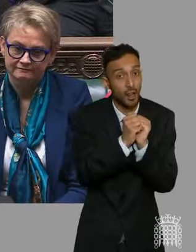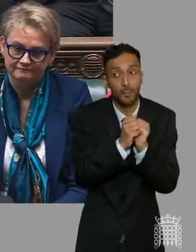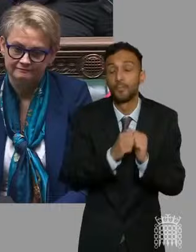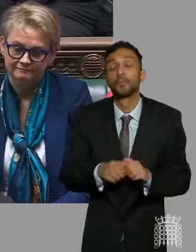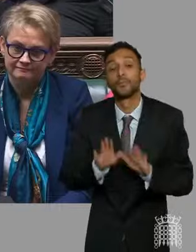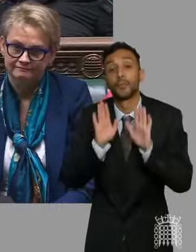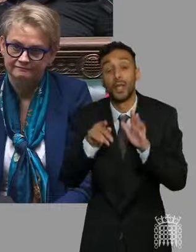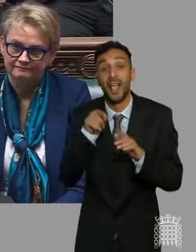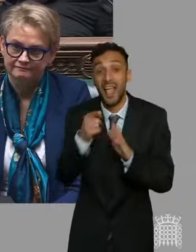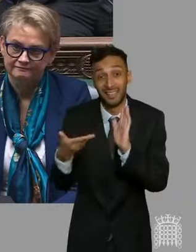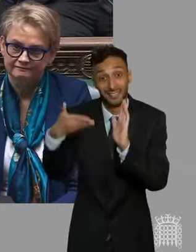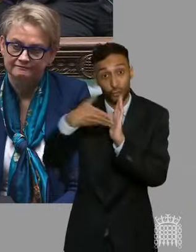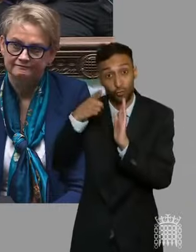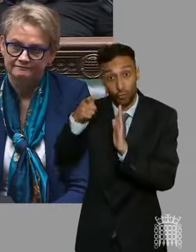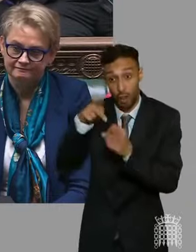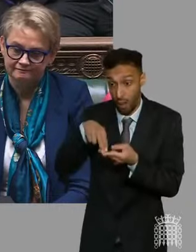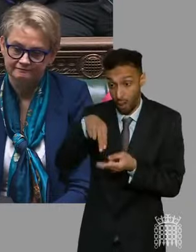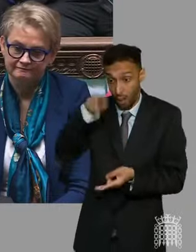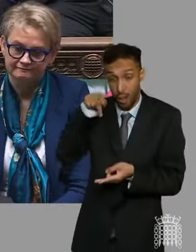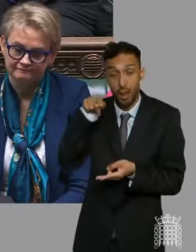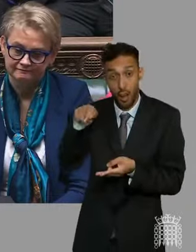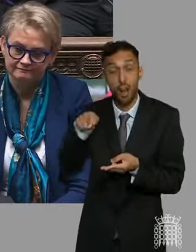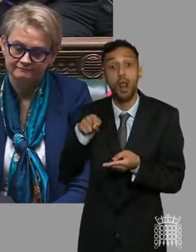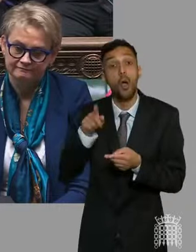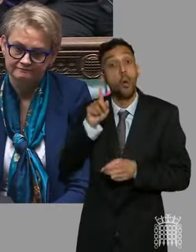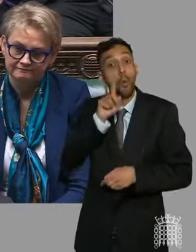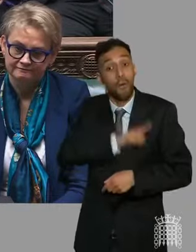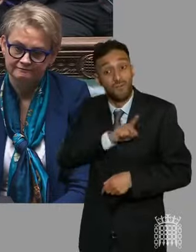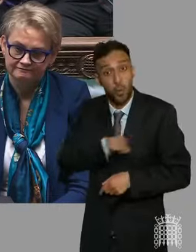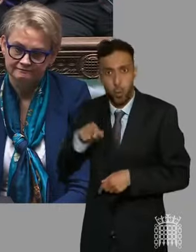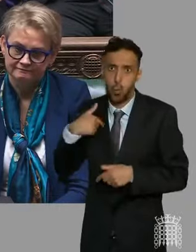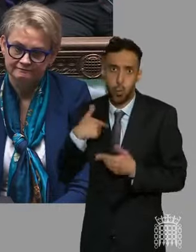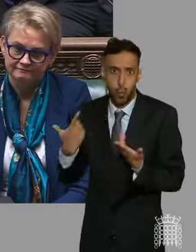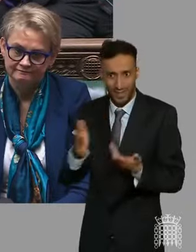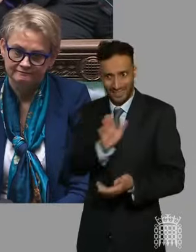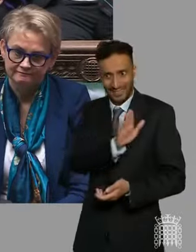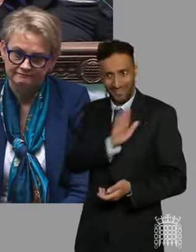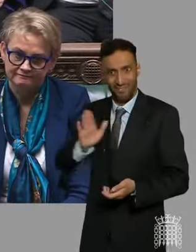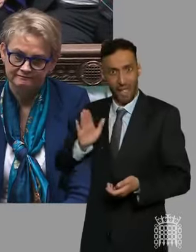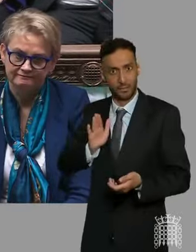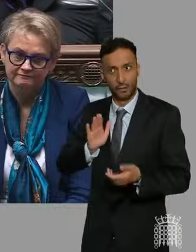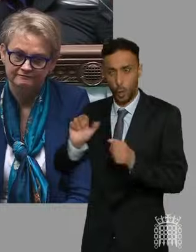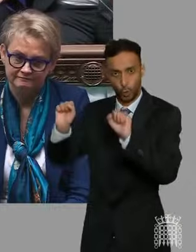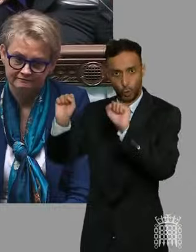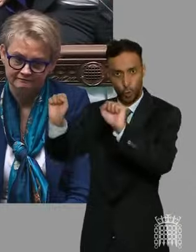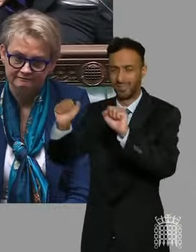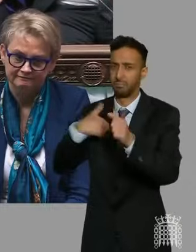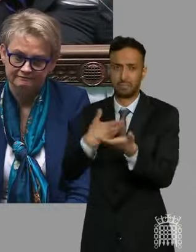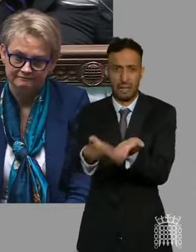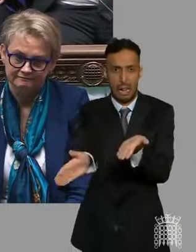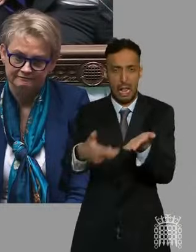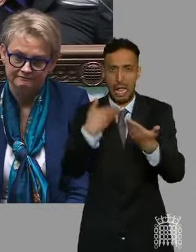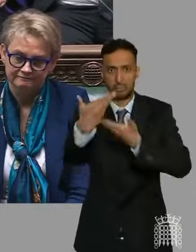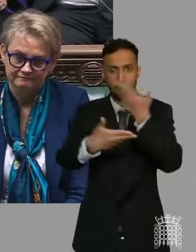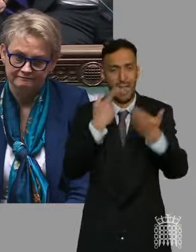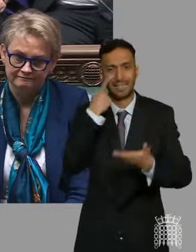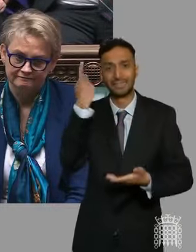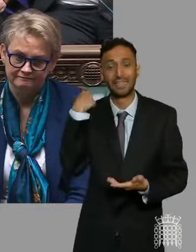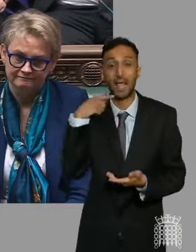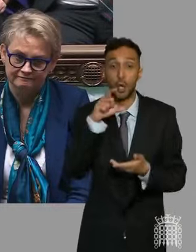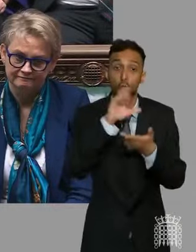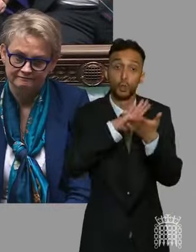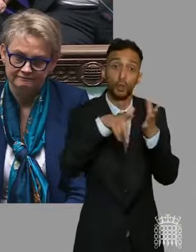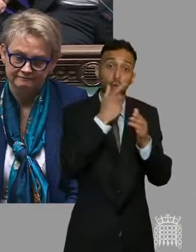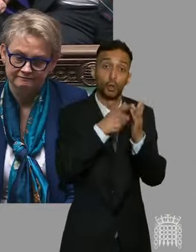as I made absolutely clear yesterday. The Chagos deal is extremely important for our security, for US security.